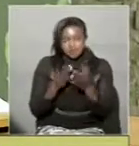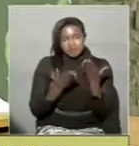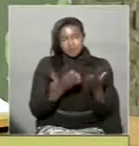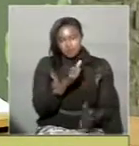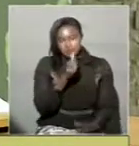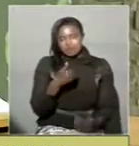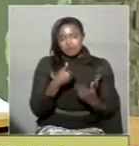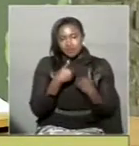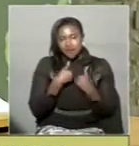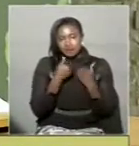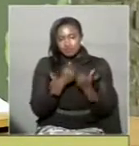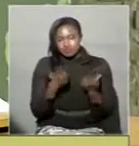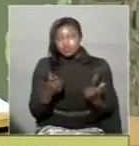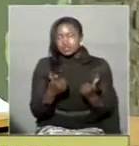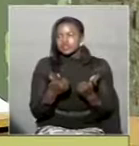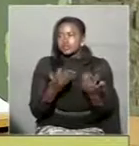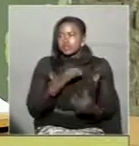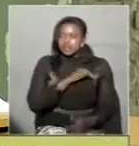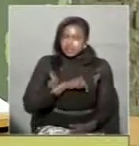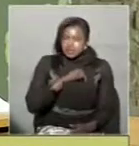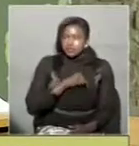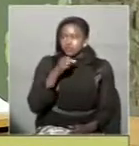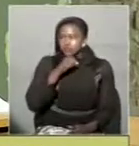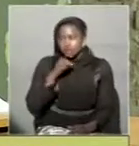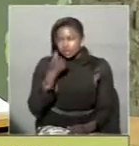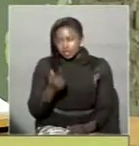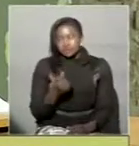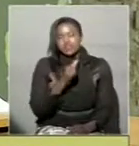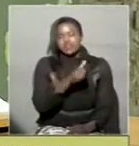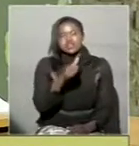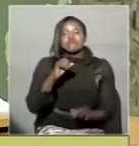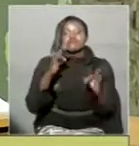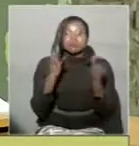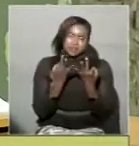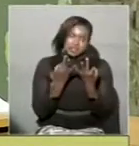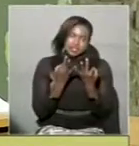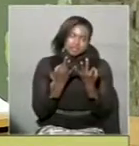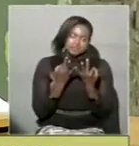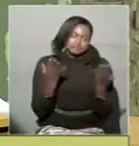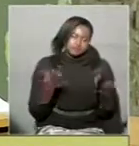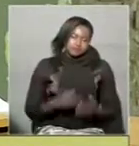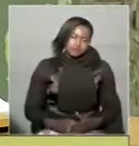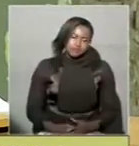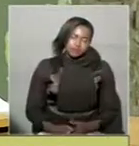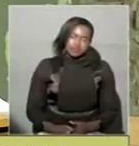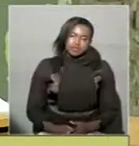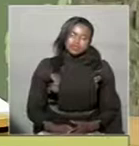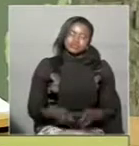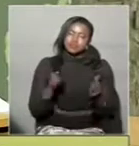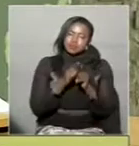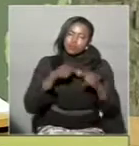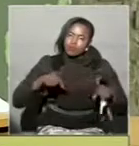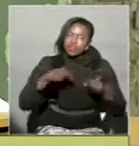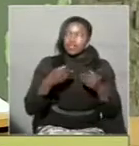a nephew or a niece or grandchild, so everybody is a stakeholder. Every family almost is a stakeholder in education. And then we have other levels